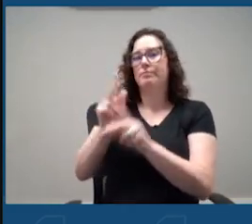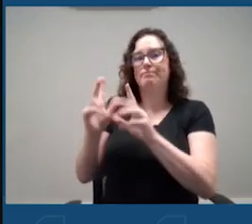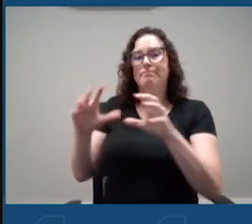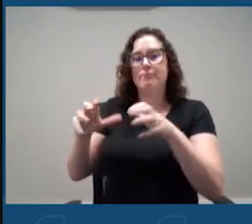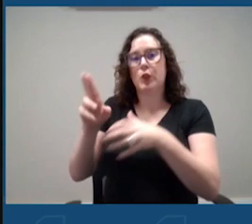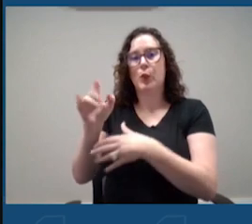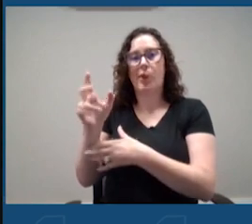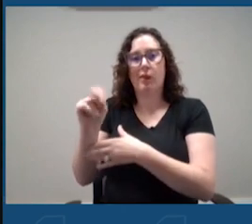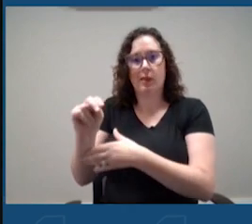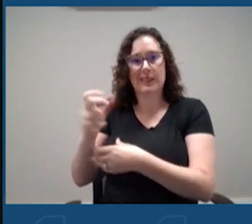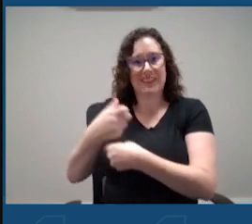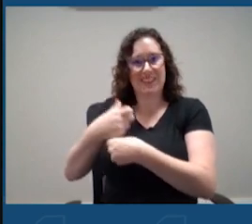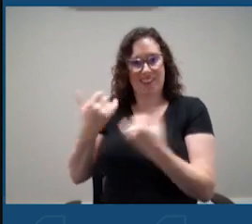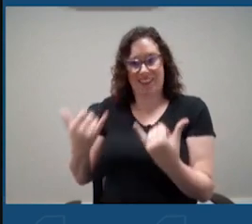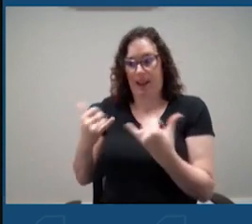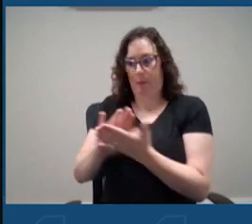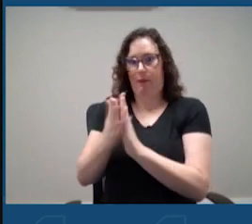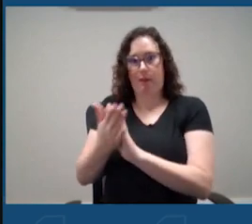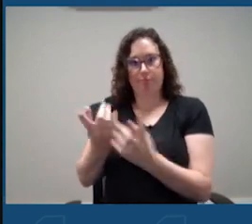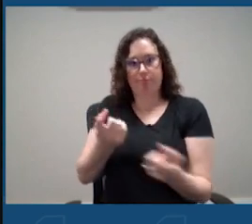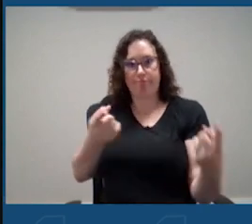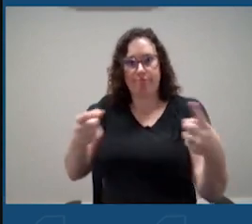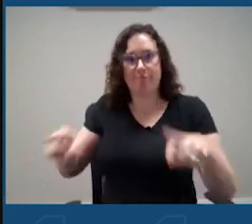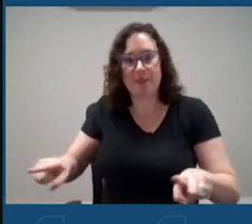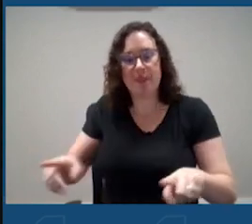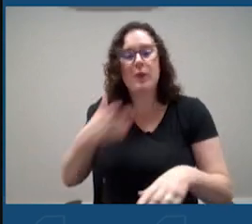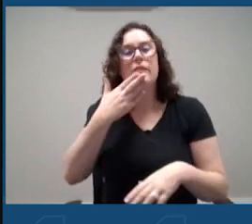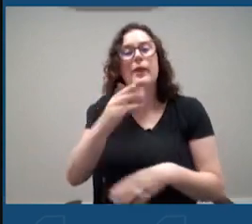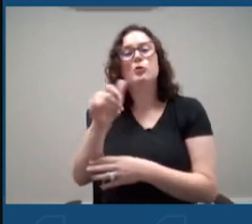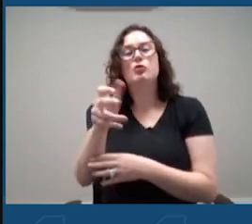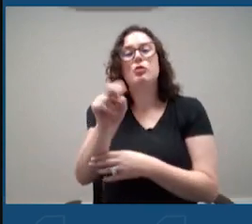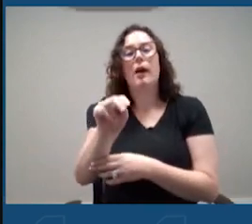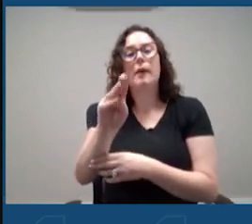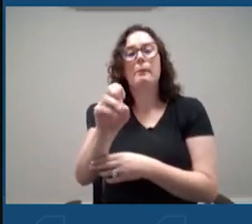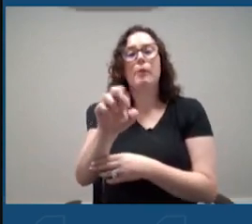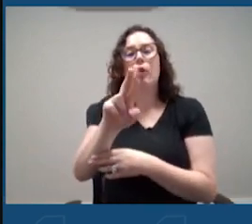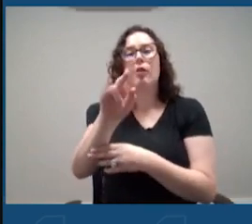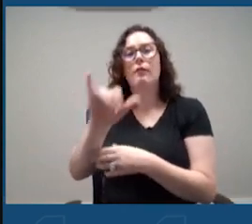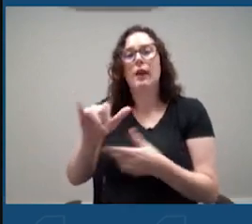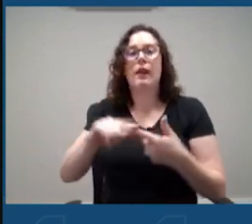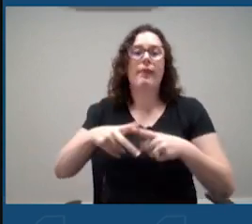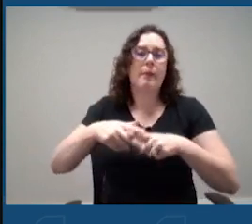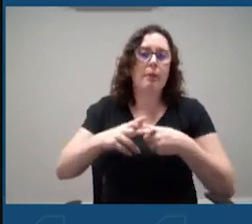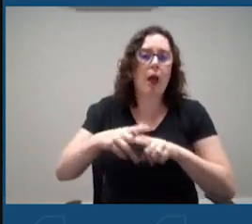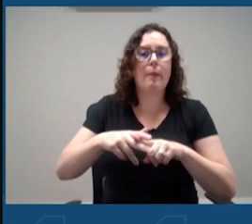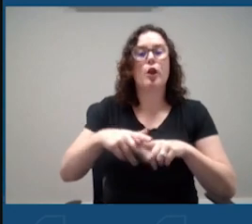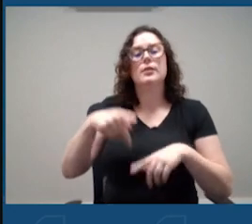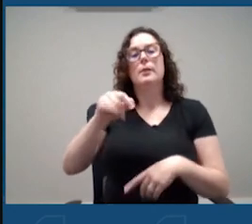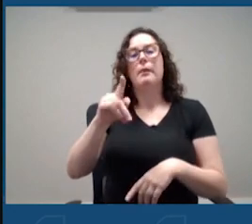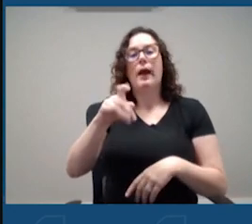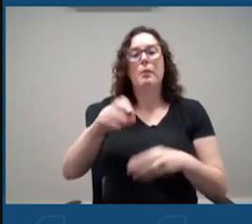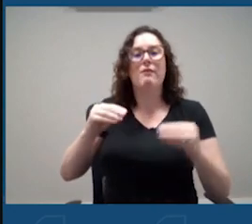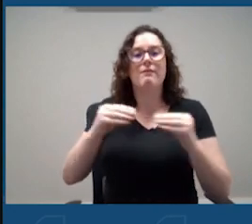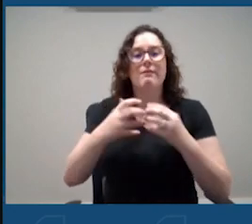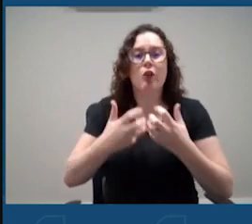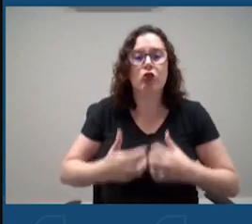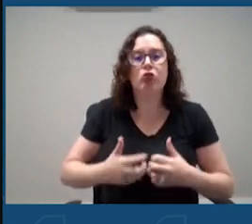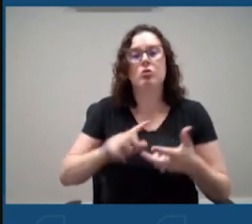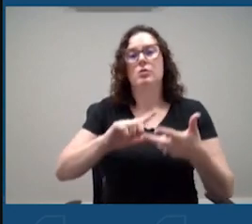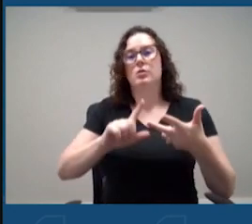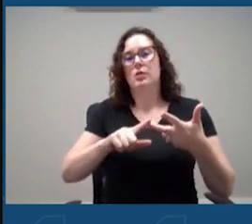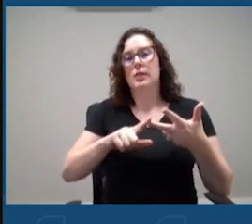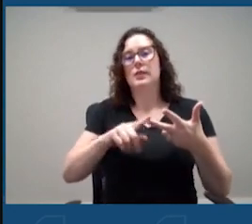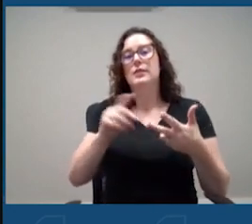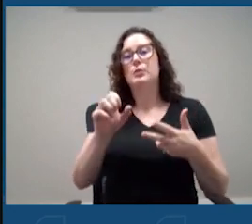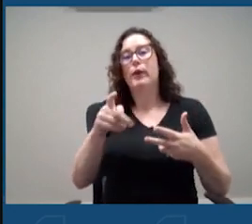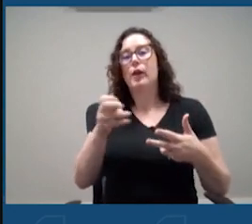Lisa, John Murphy, thank you so much. The plumbers, the pipe fitters, the sprinkler fitters union, and the Alliance for